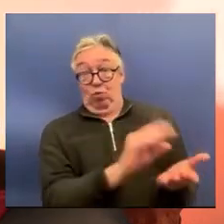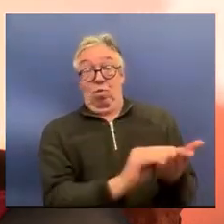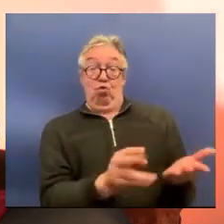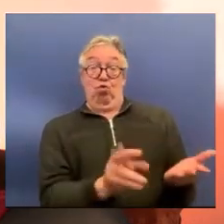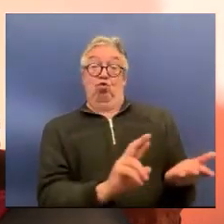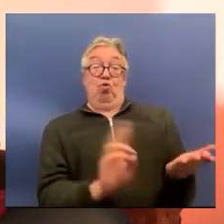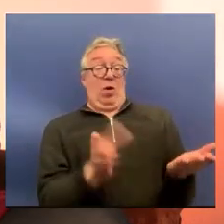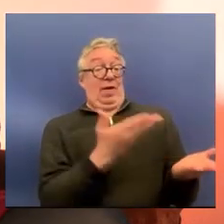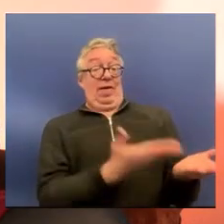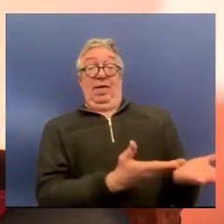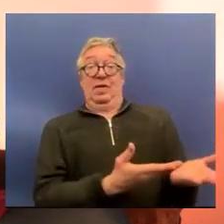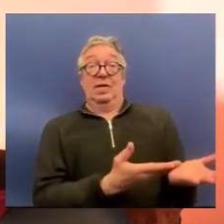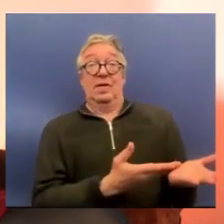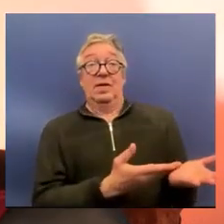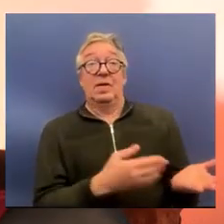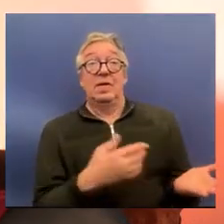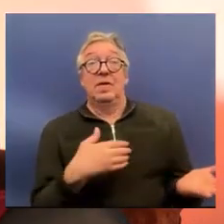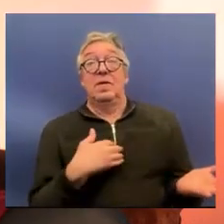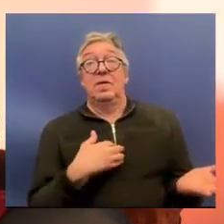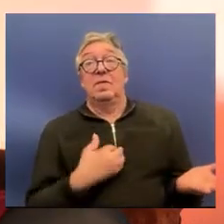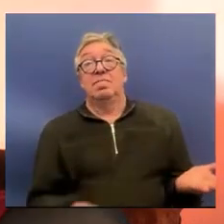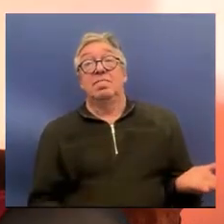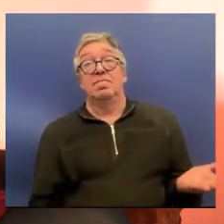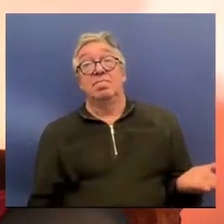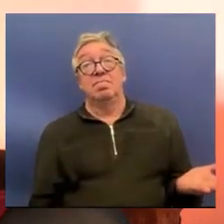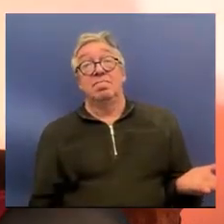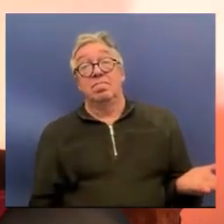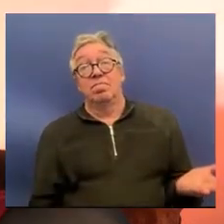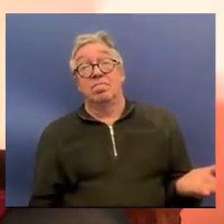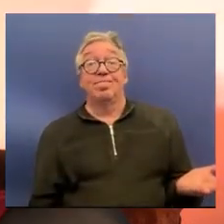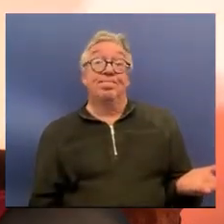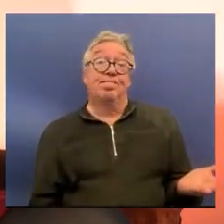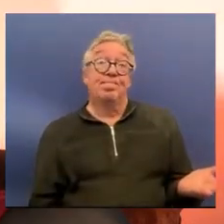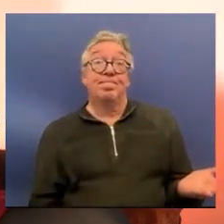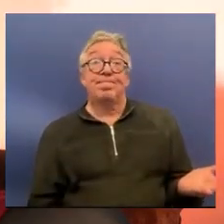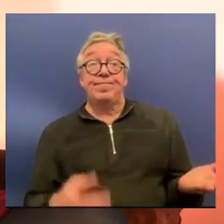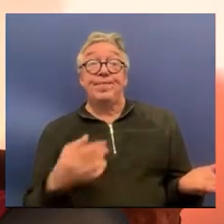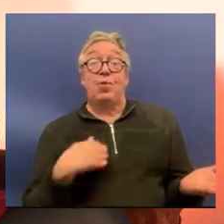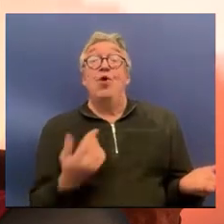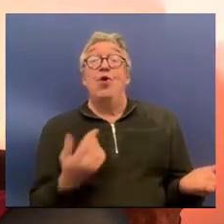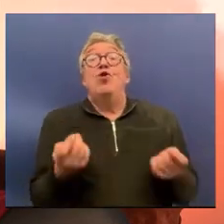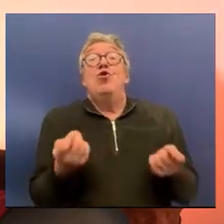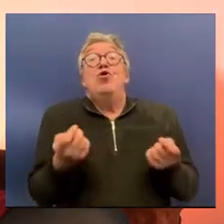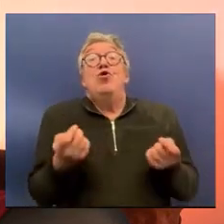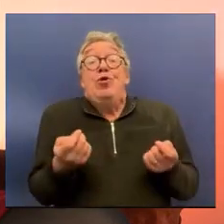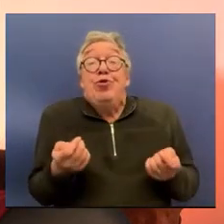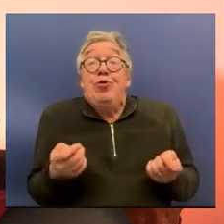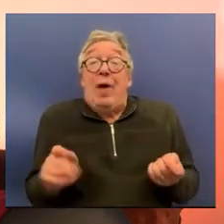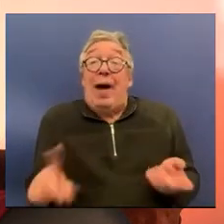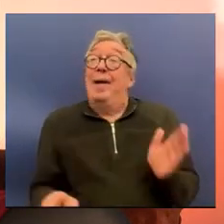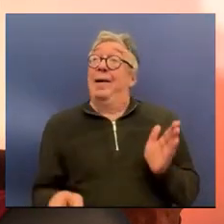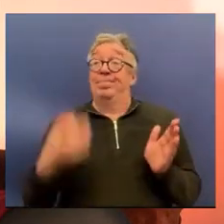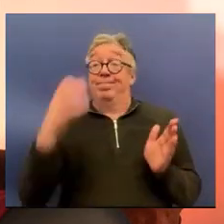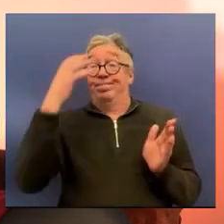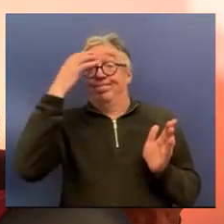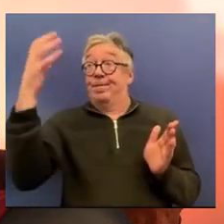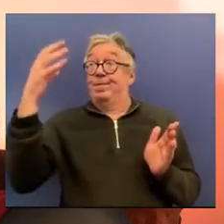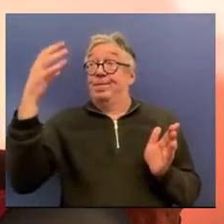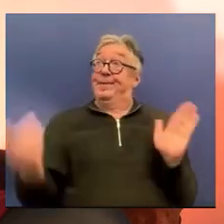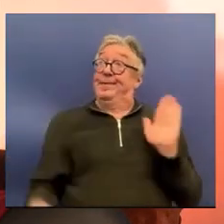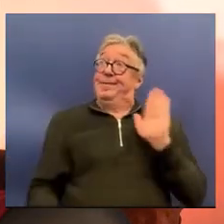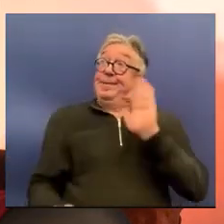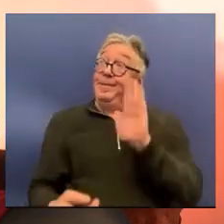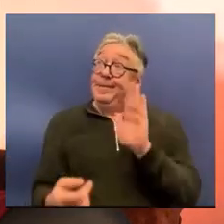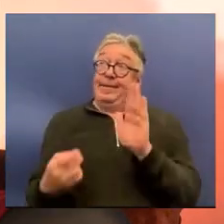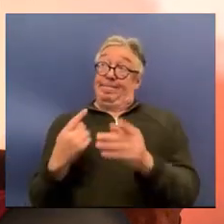say, trying to have a conversation, an open conversation with the public administration, so to